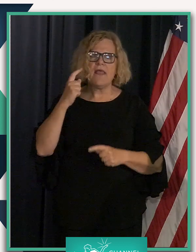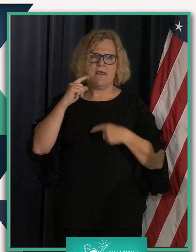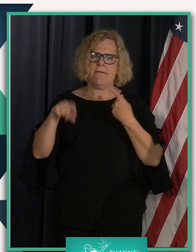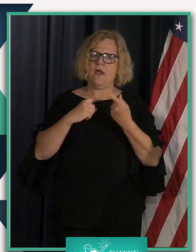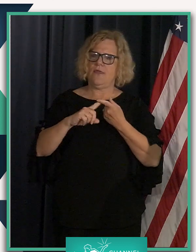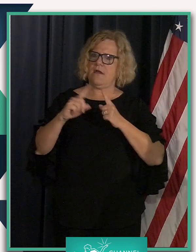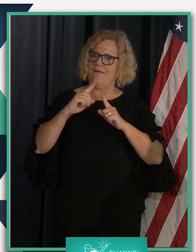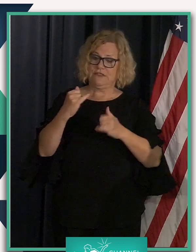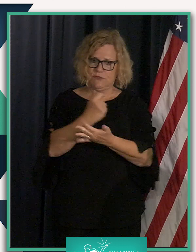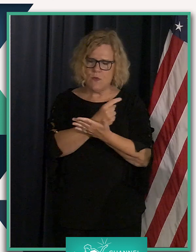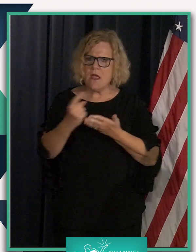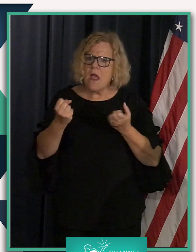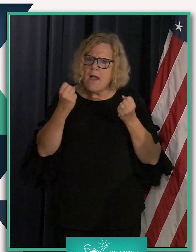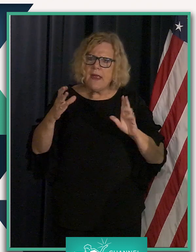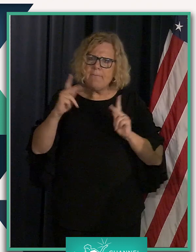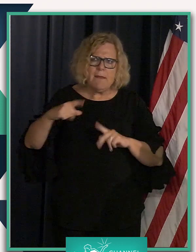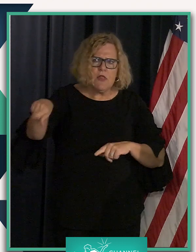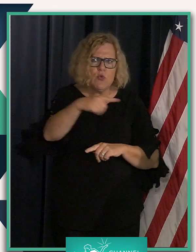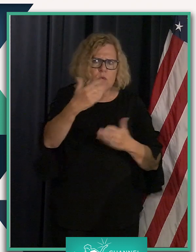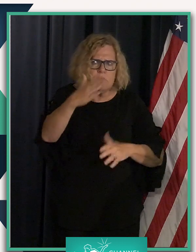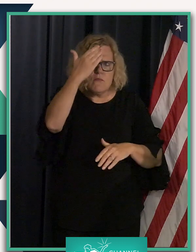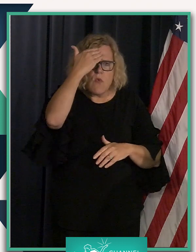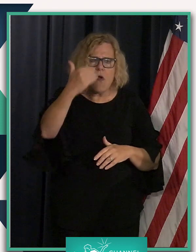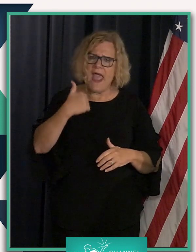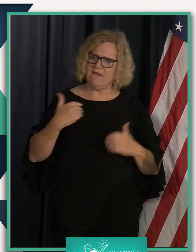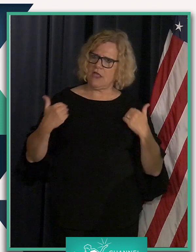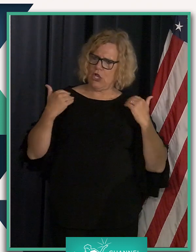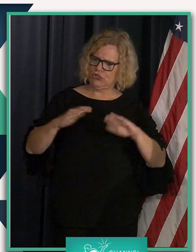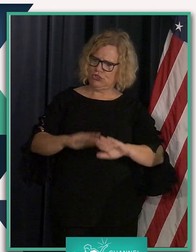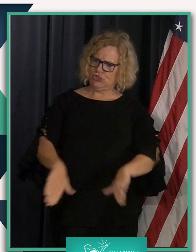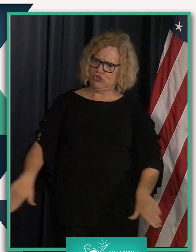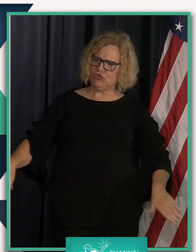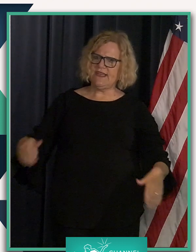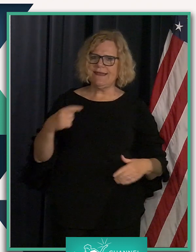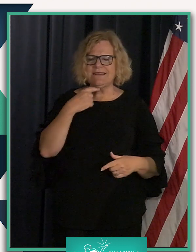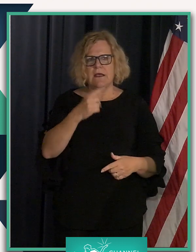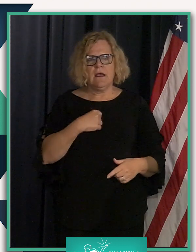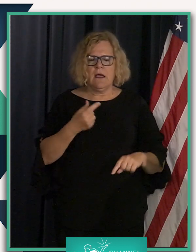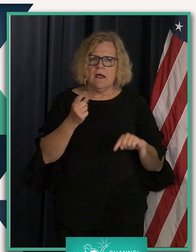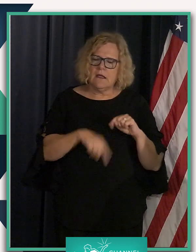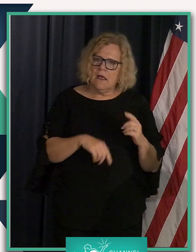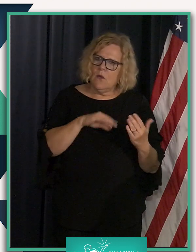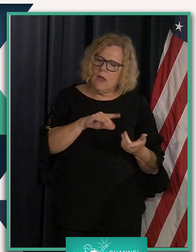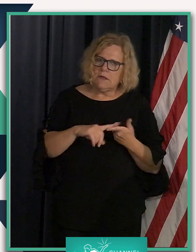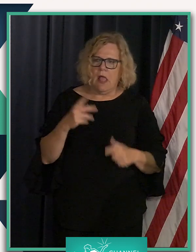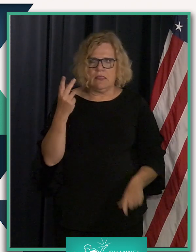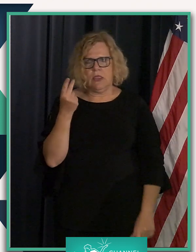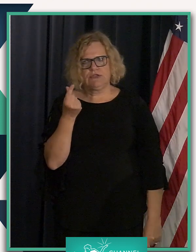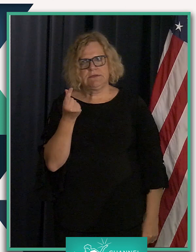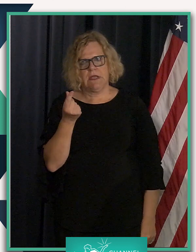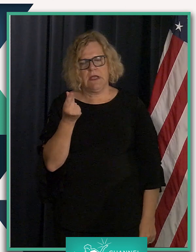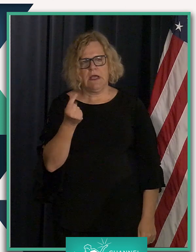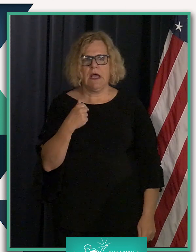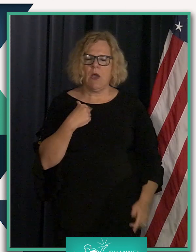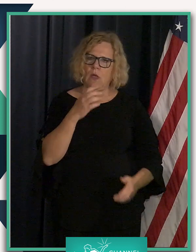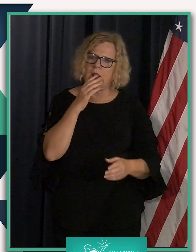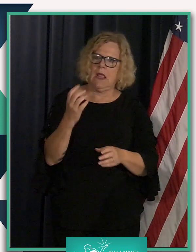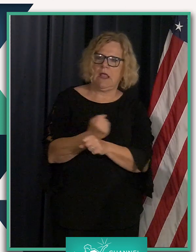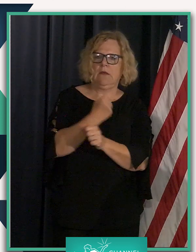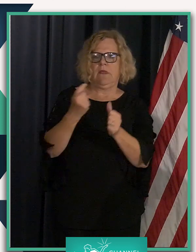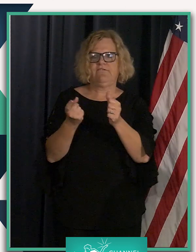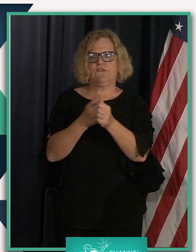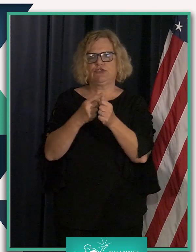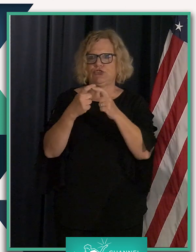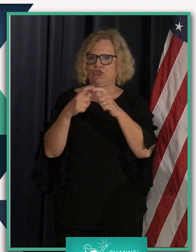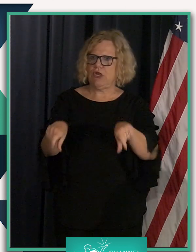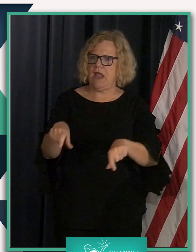week. How many people you know who have young children are telling you, I can't wait till Thursday when I get my first check